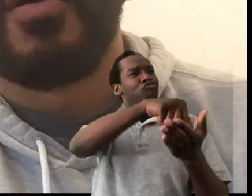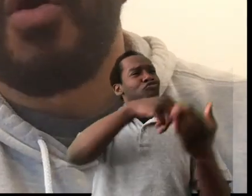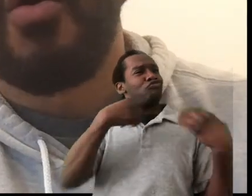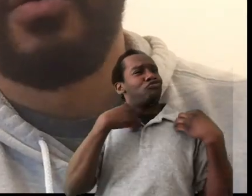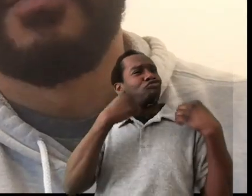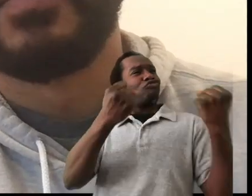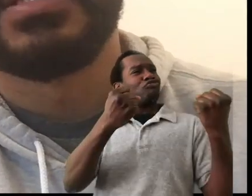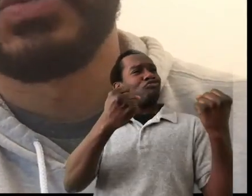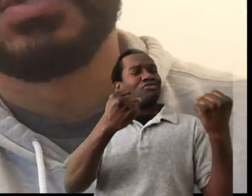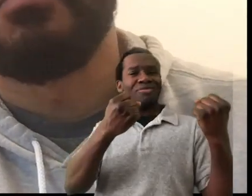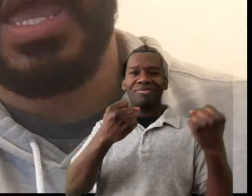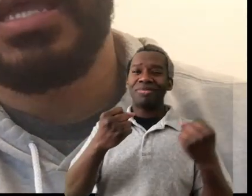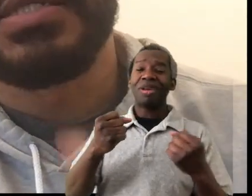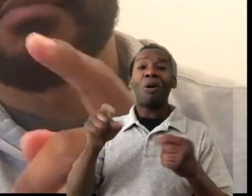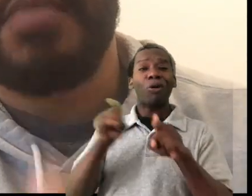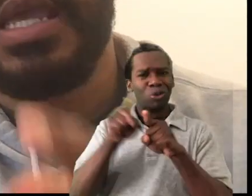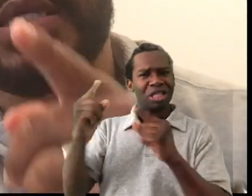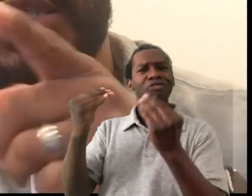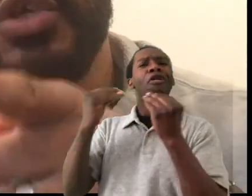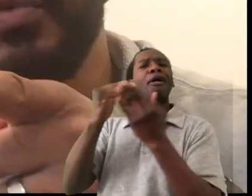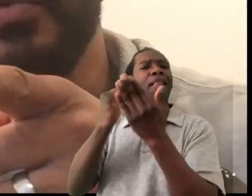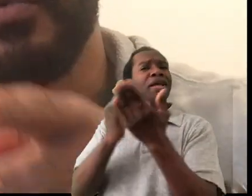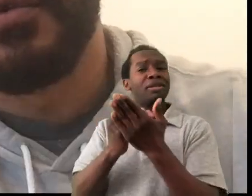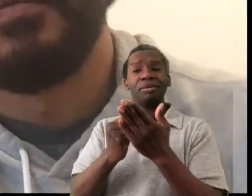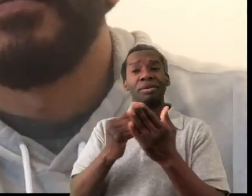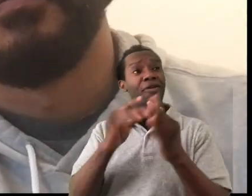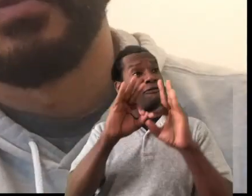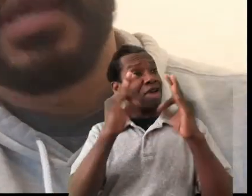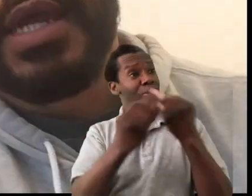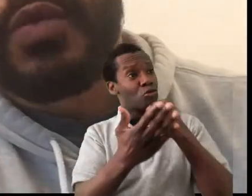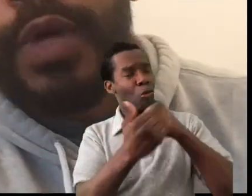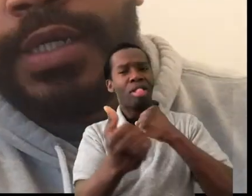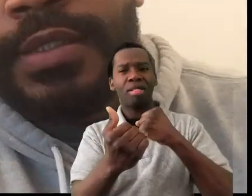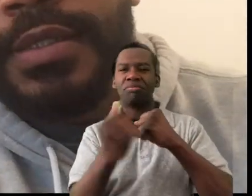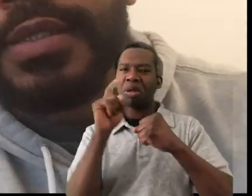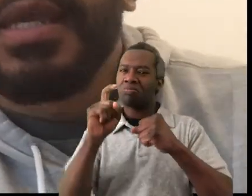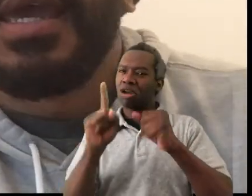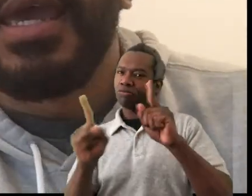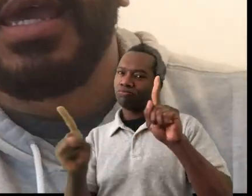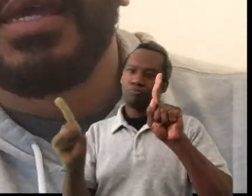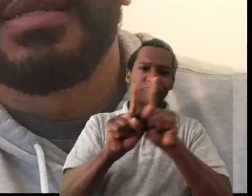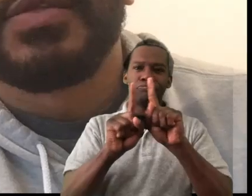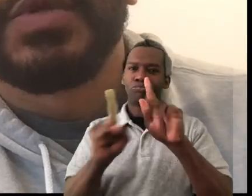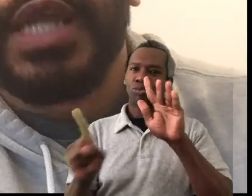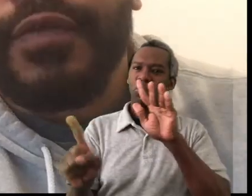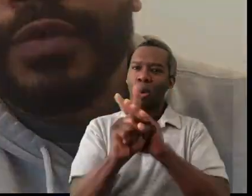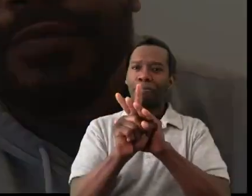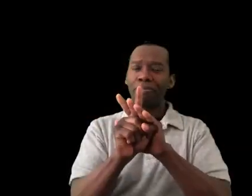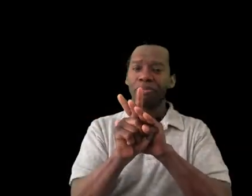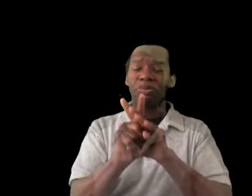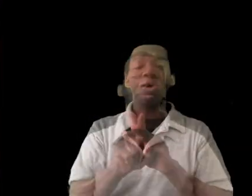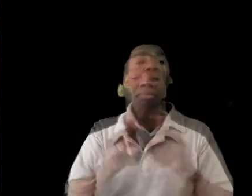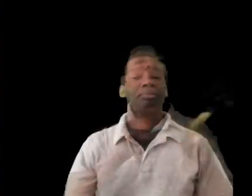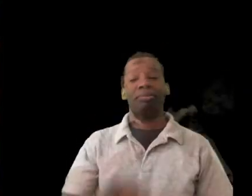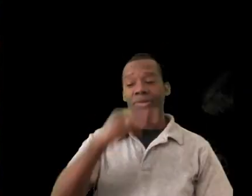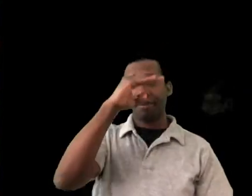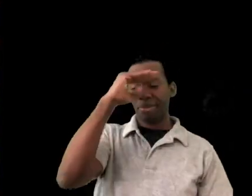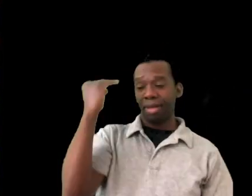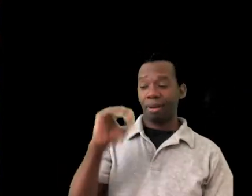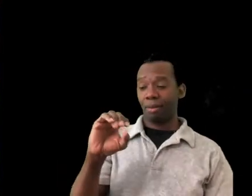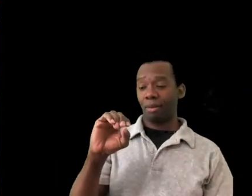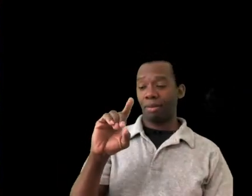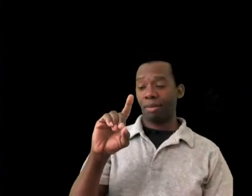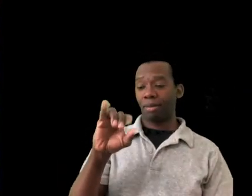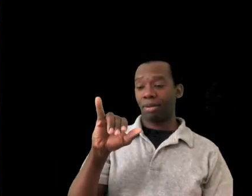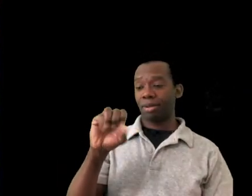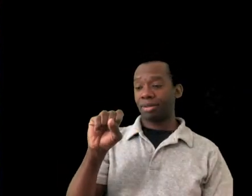remember, all of this was made to make you." And it was, and we love you. One thing